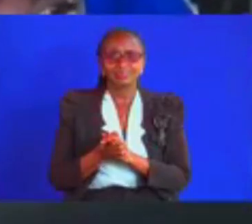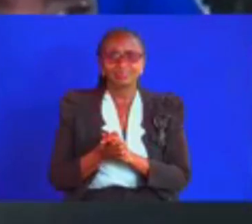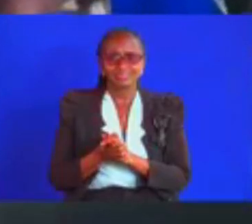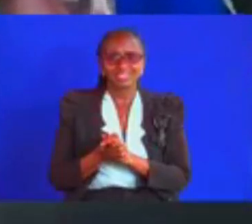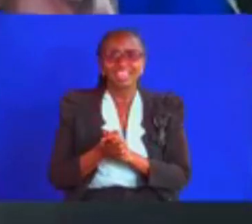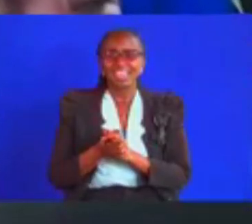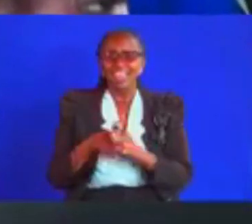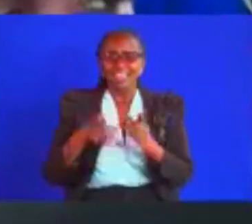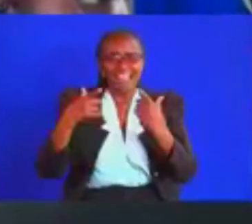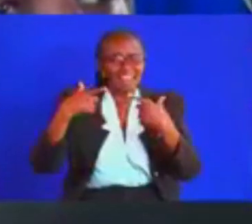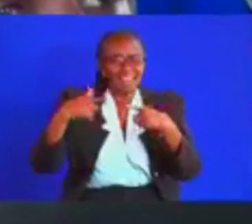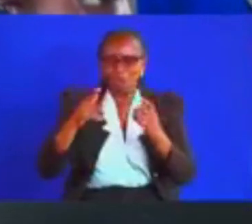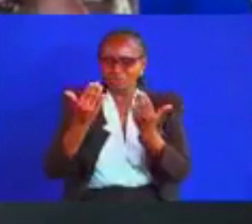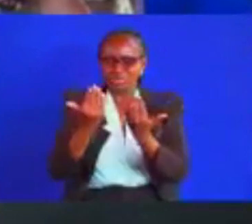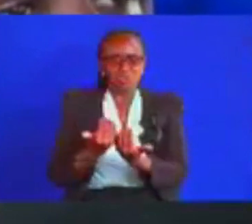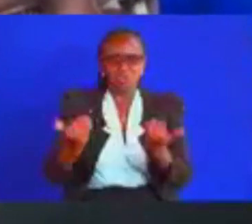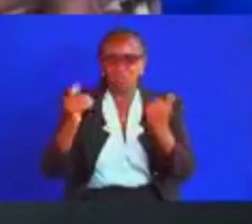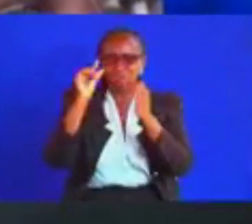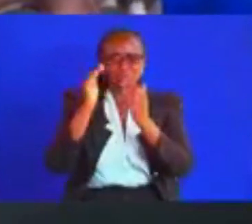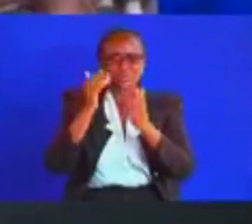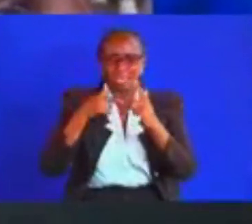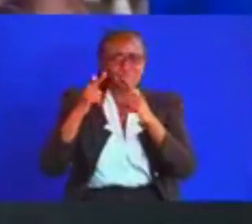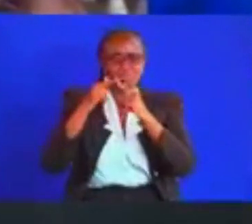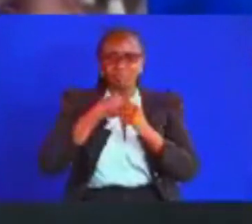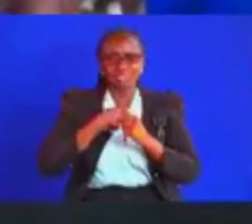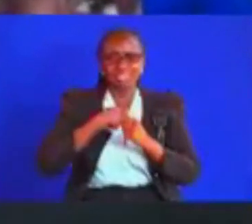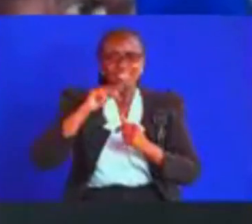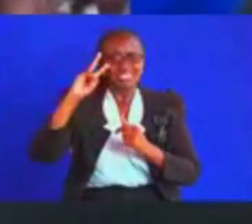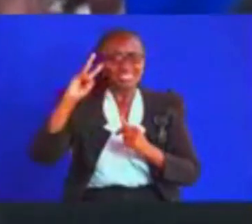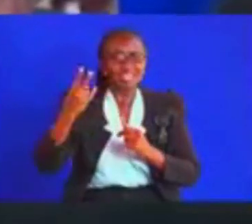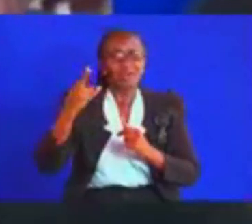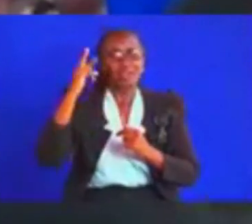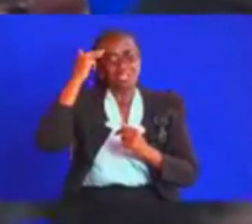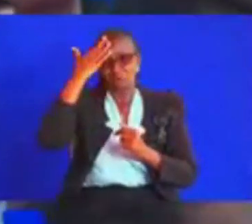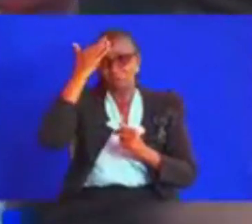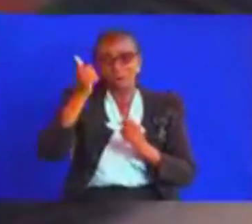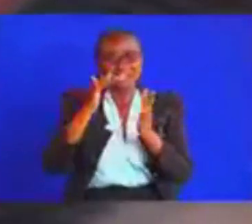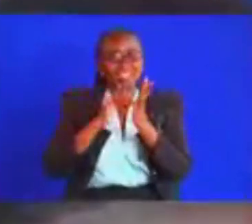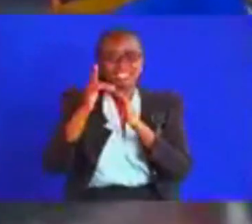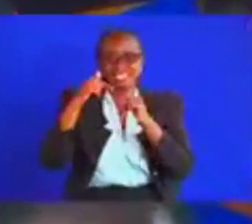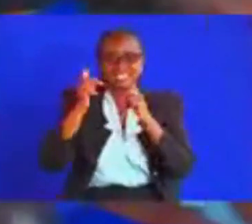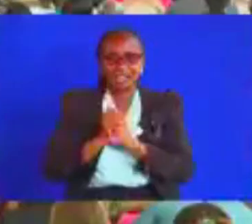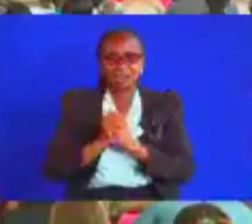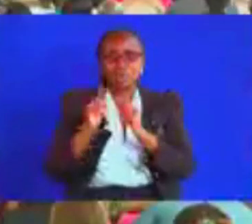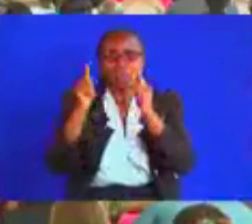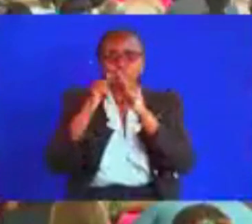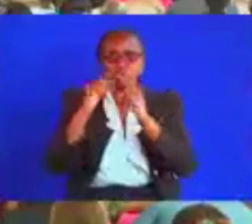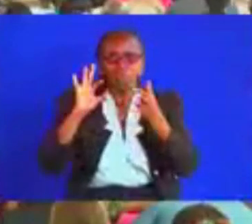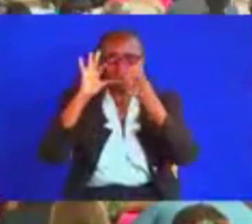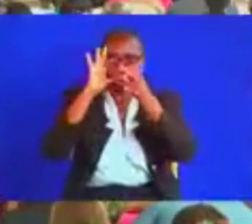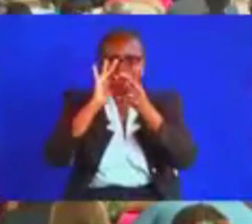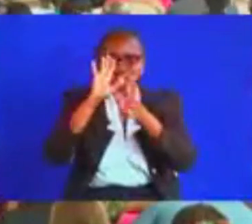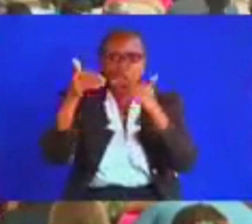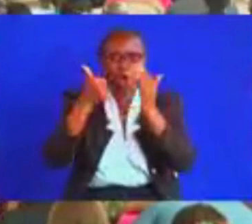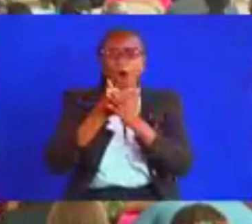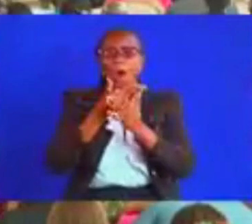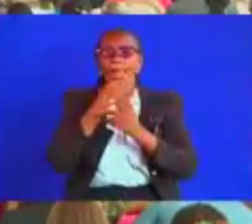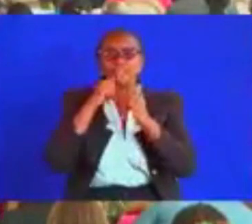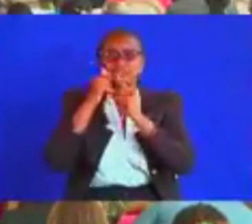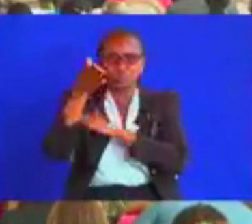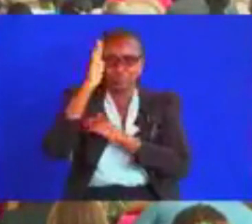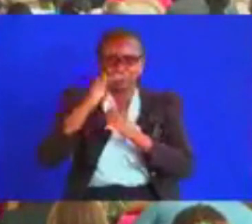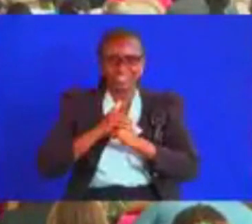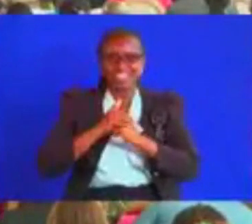Let the little children come to me. The second reason why Jesus came was to reconcile all men to God. Very clearly